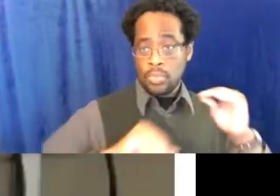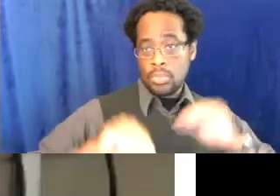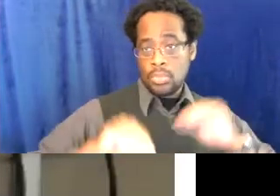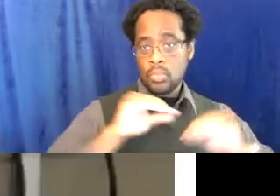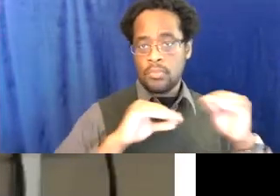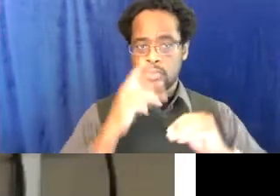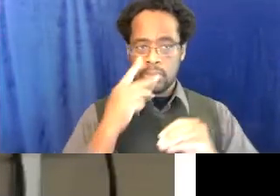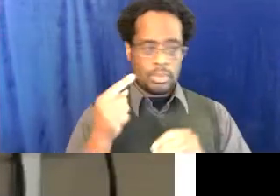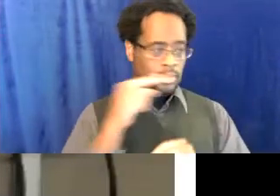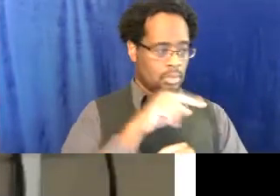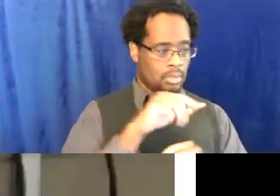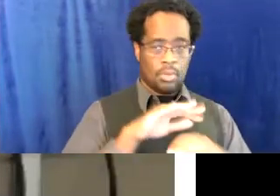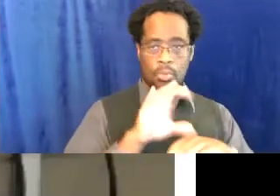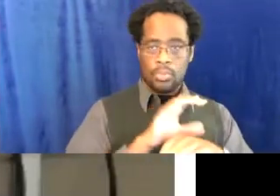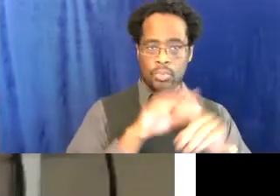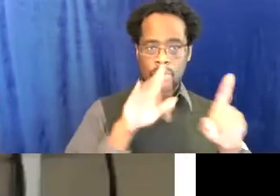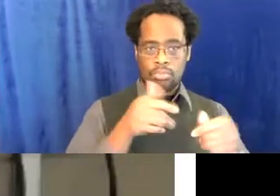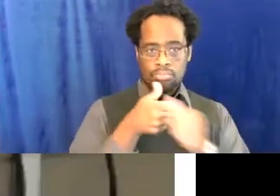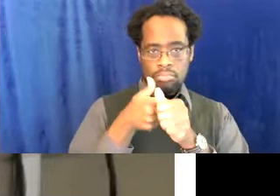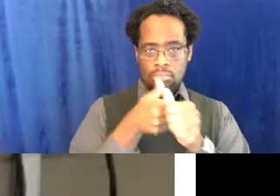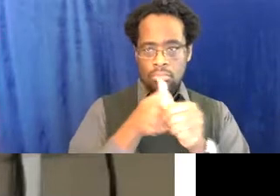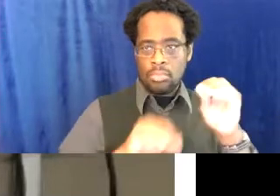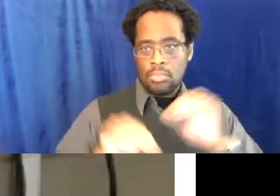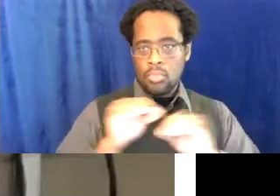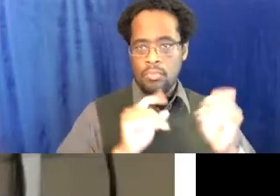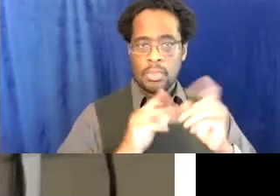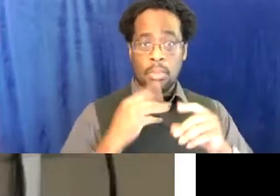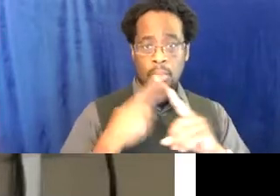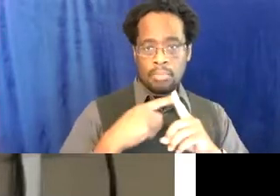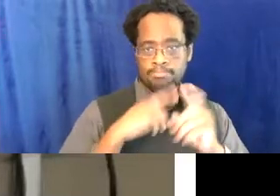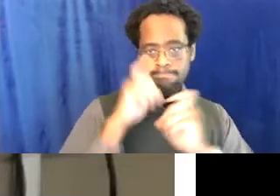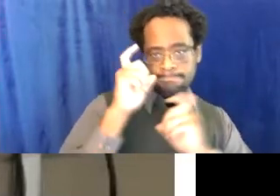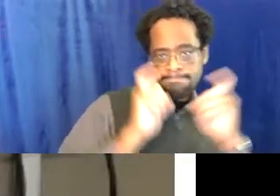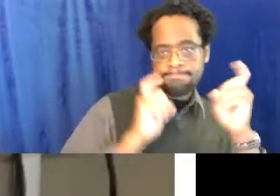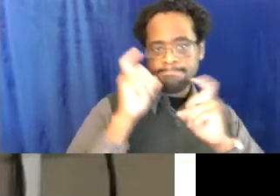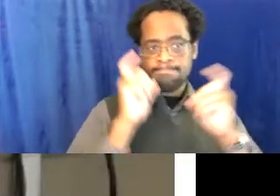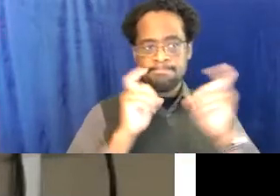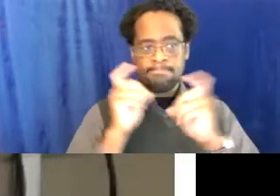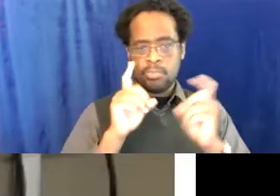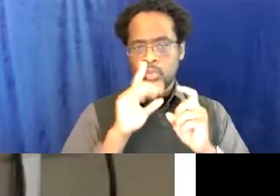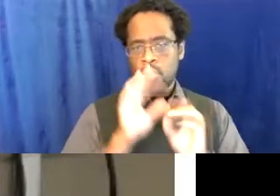As you can see, as the person is moving, telling a story,